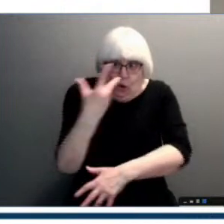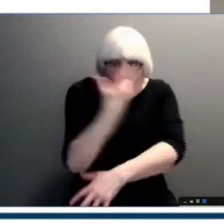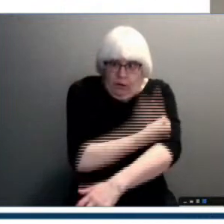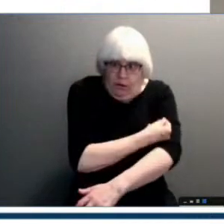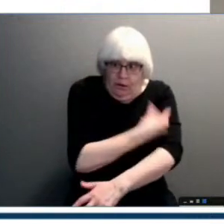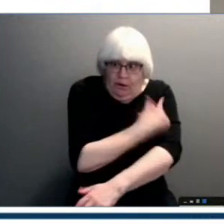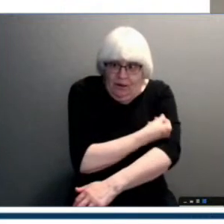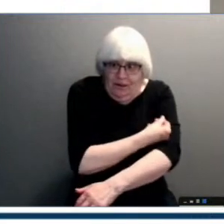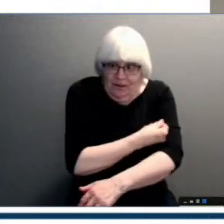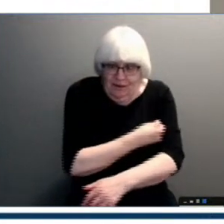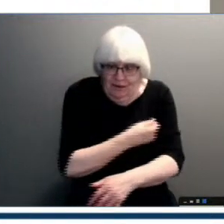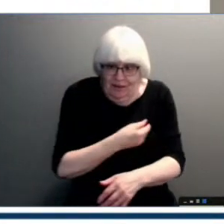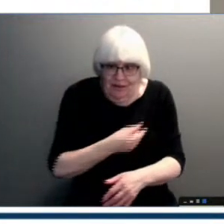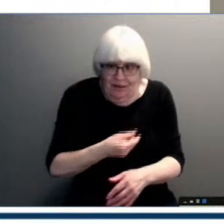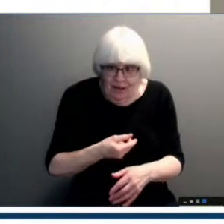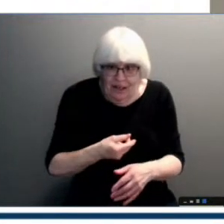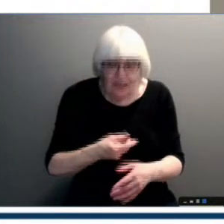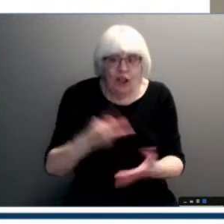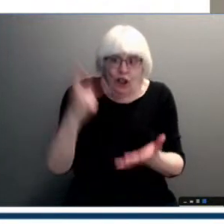test. And